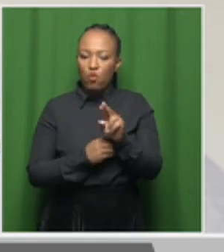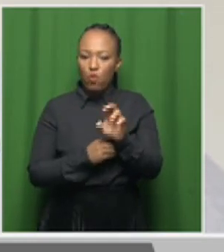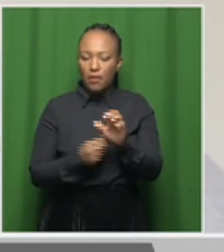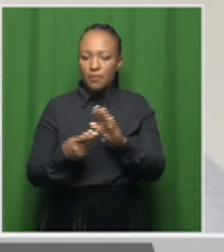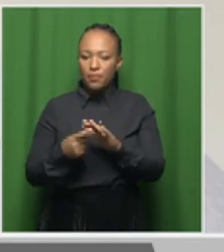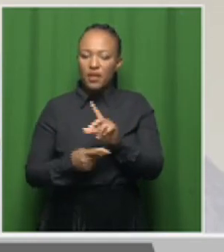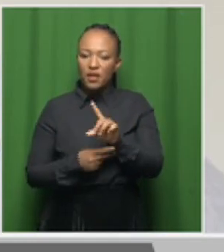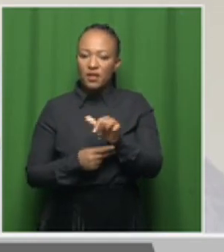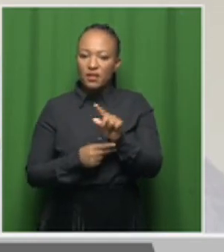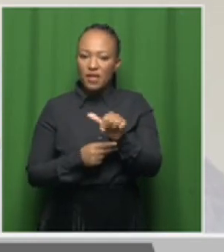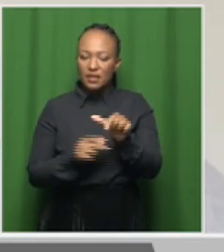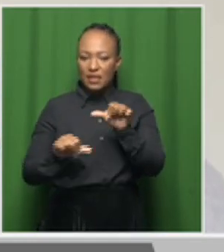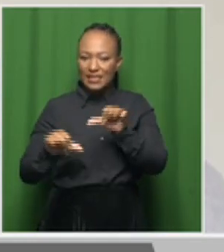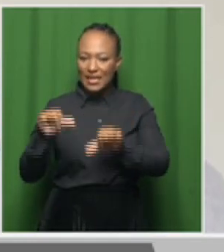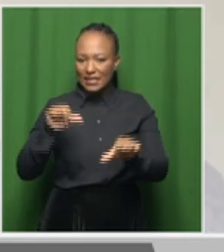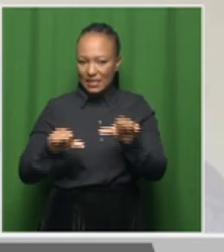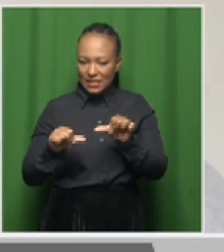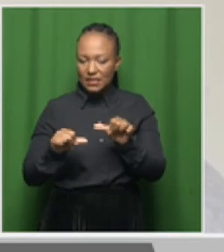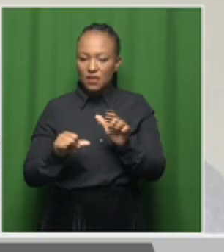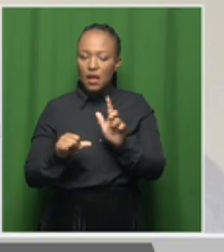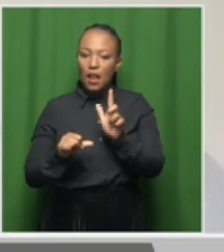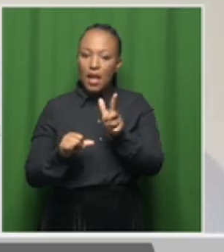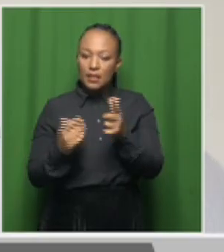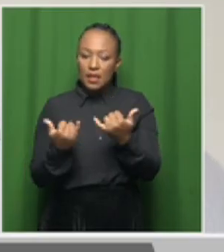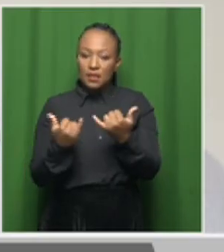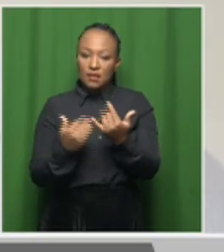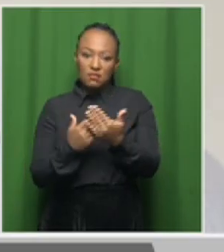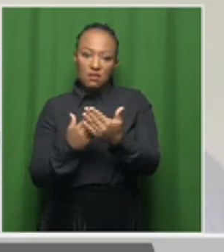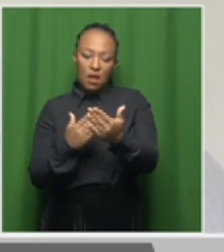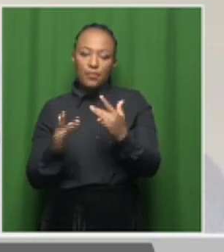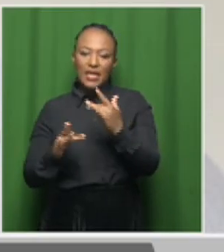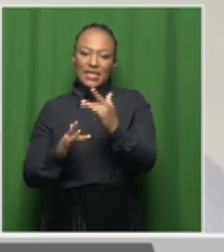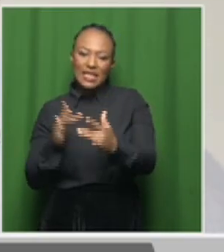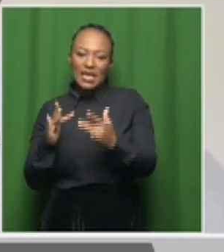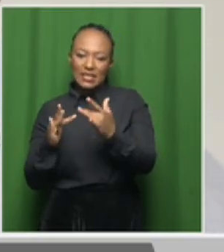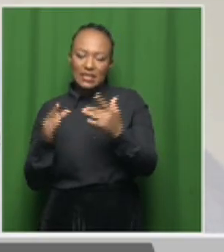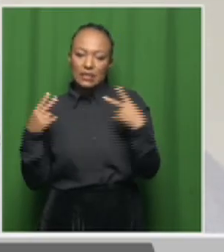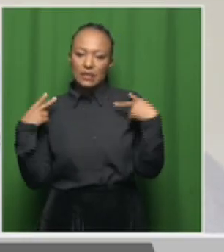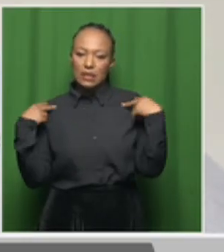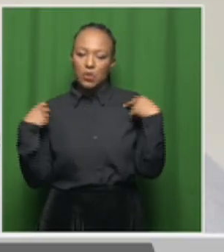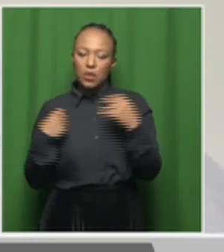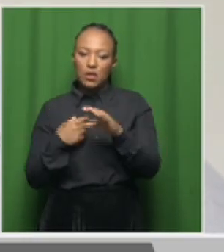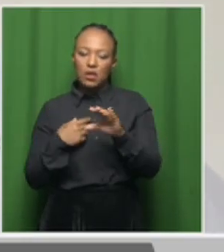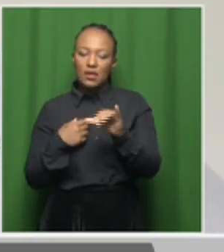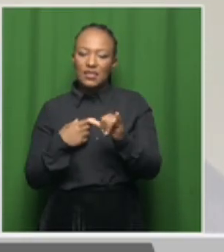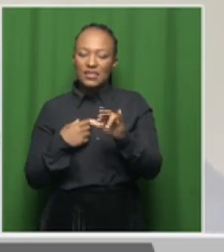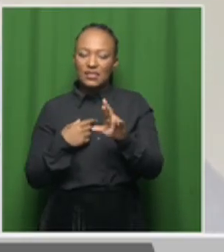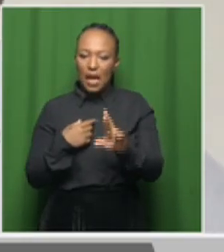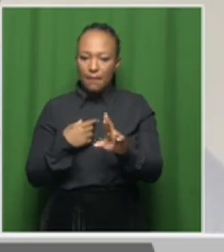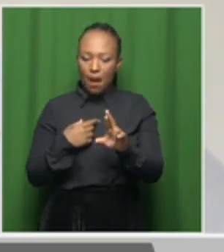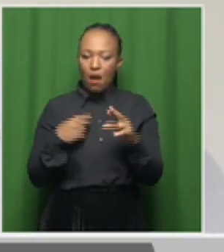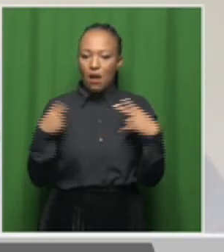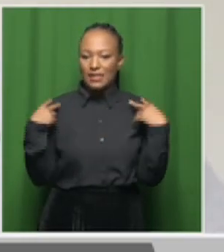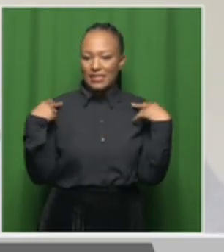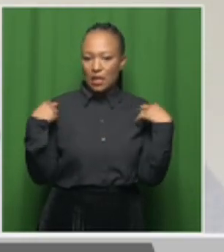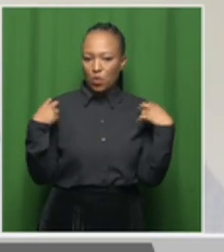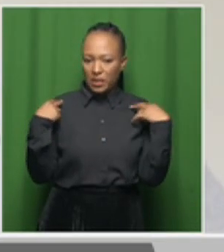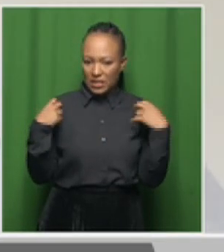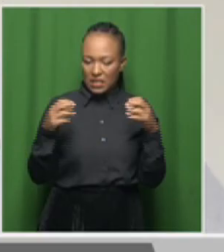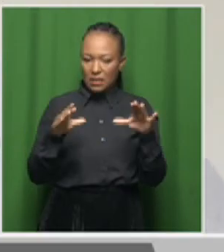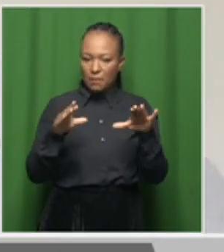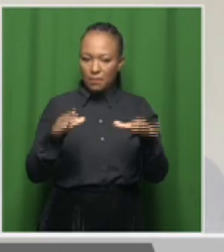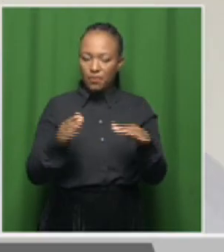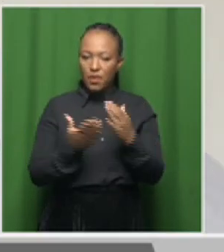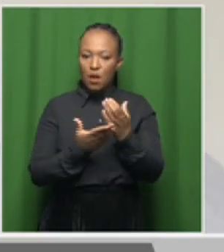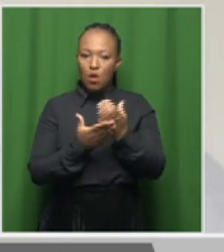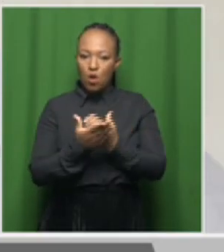science. We are launching cybersecurity later this year, as well as even digital marketing. So once you're there, you're able to then enroll into the course depending on